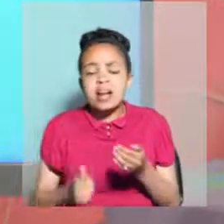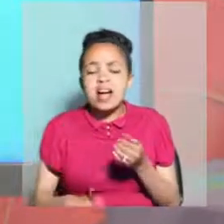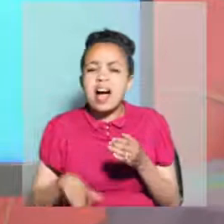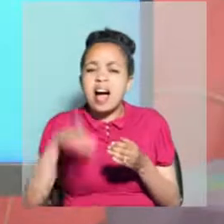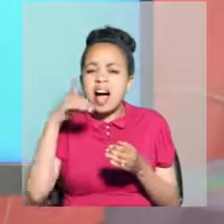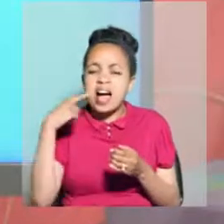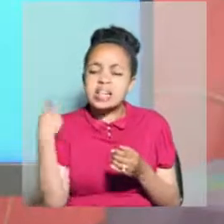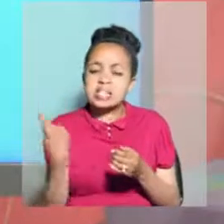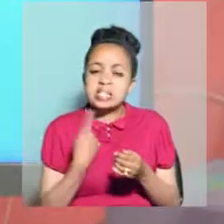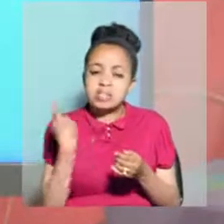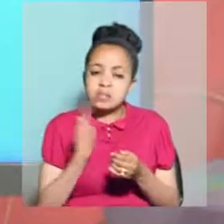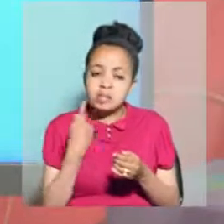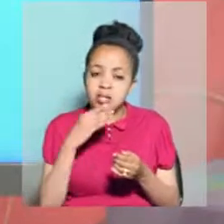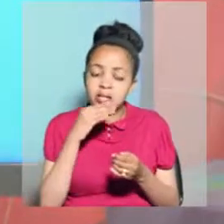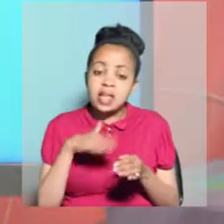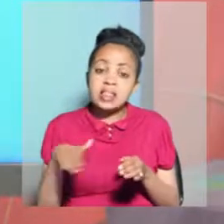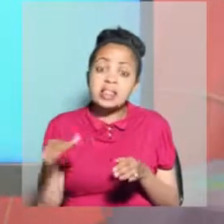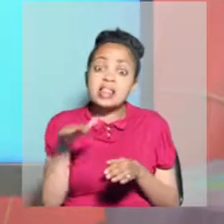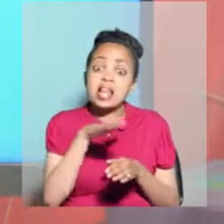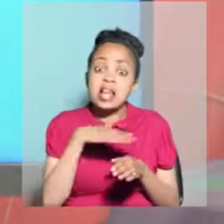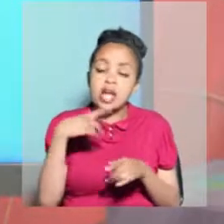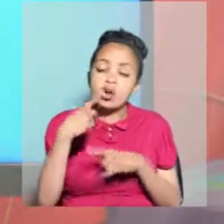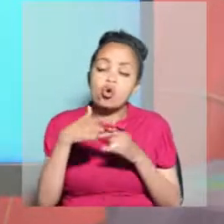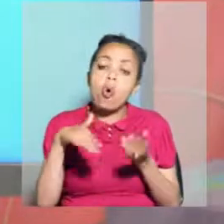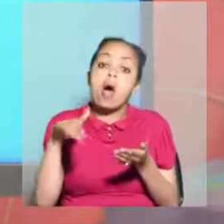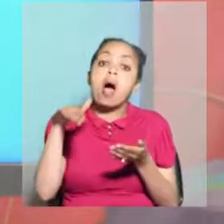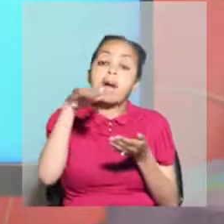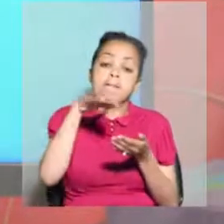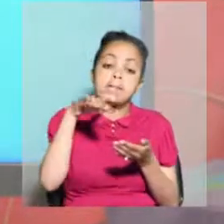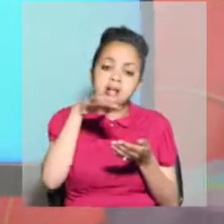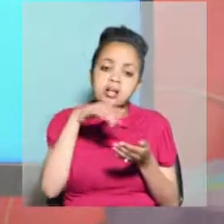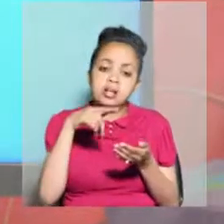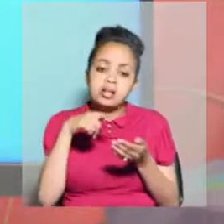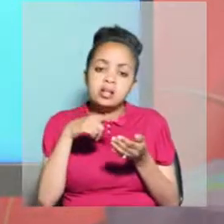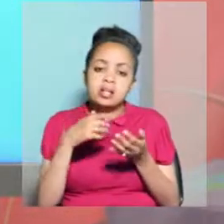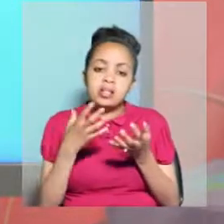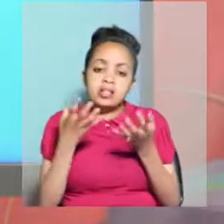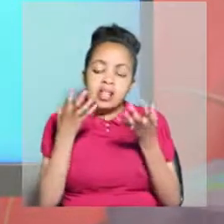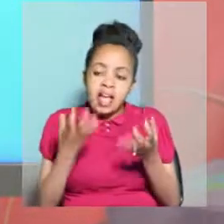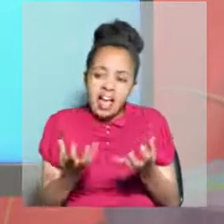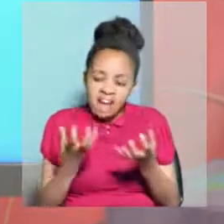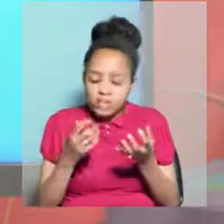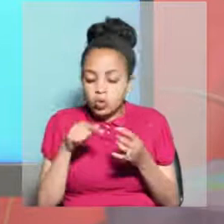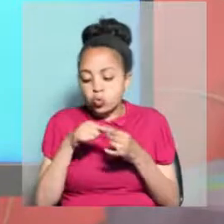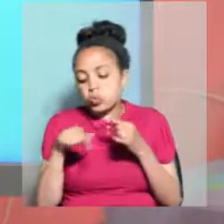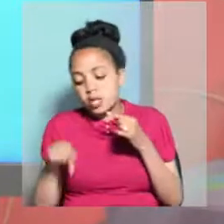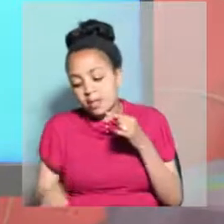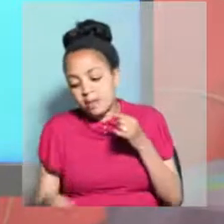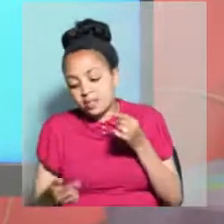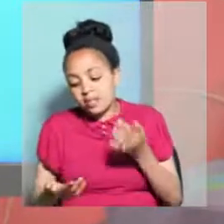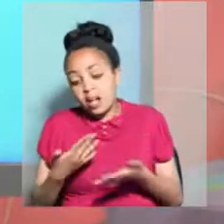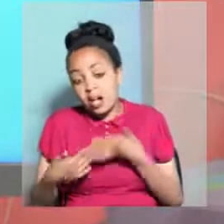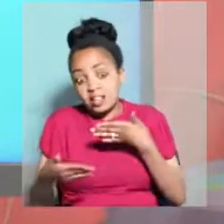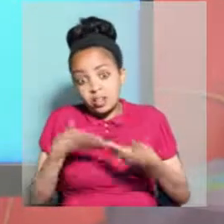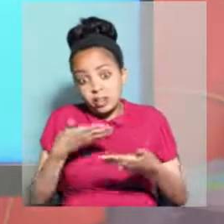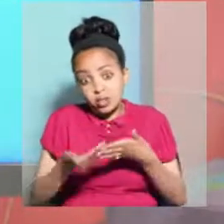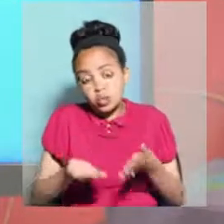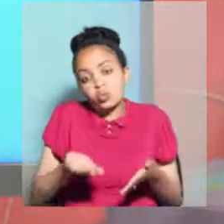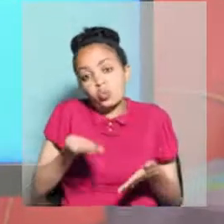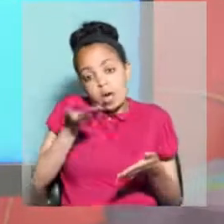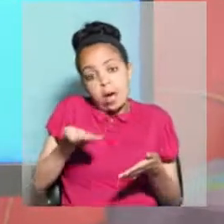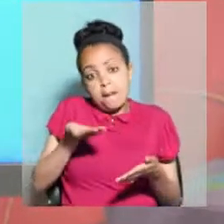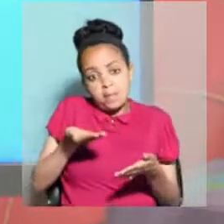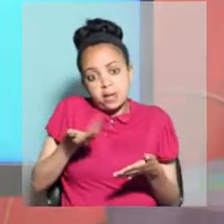power, and again the lower mass become go upper. The heavy mass to the bottom, the light mass become move